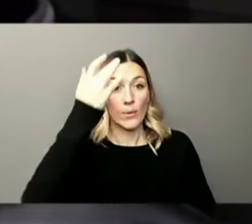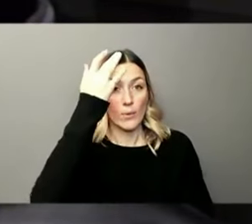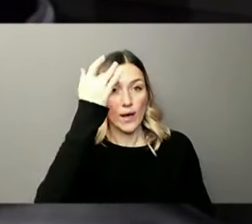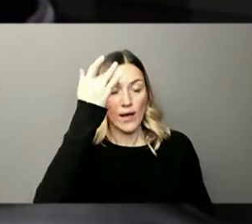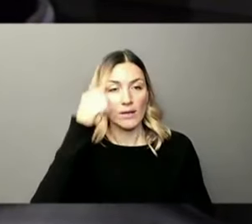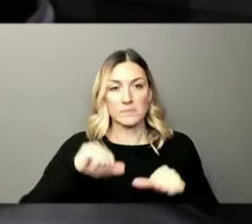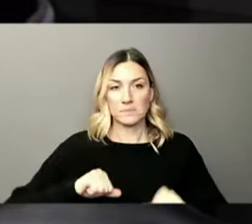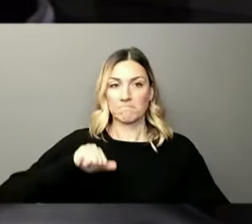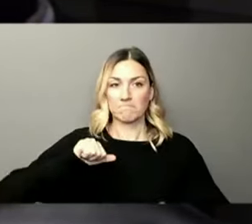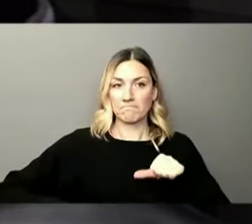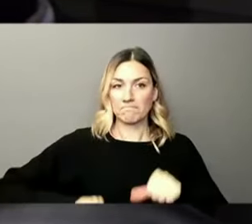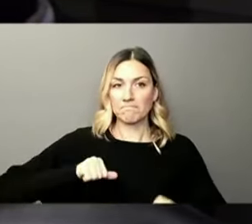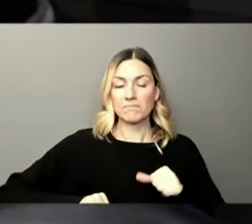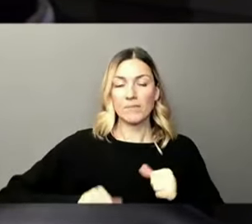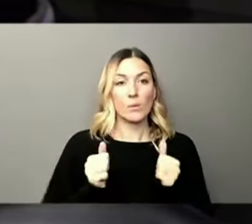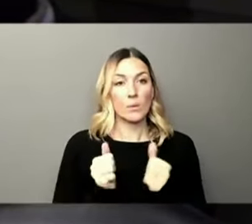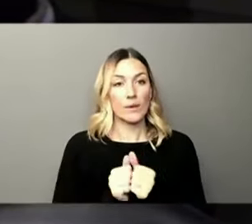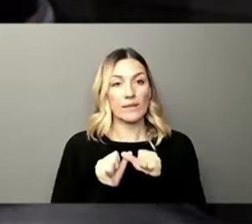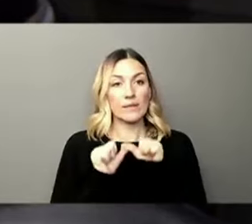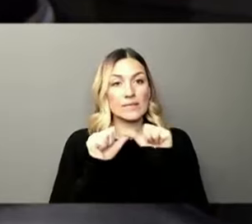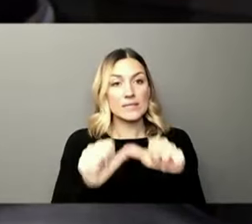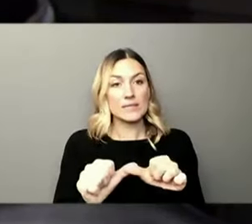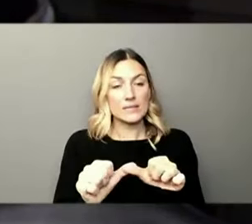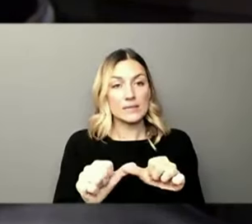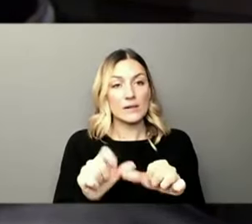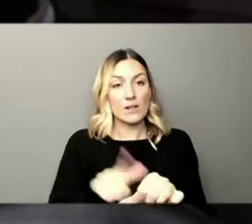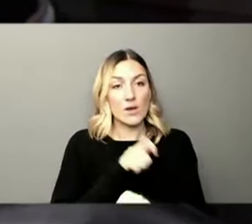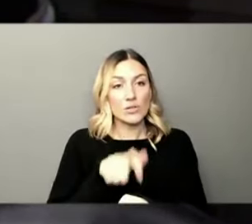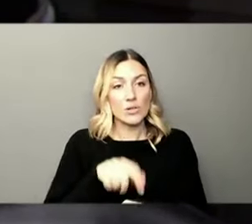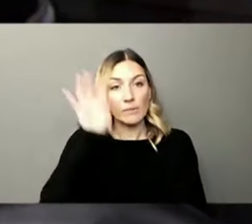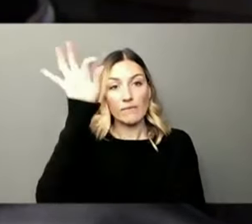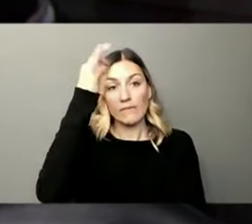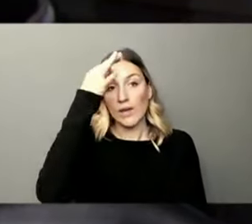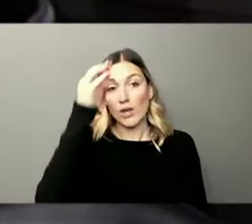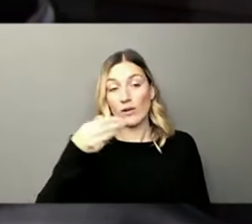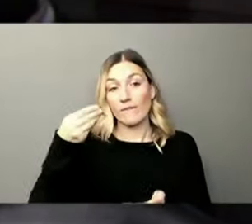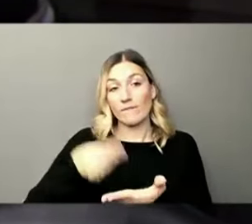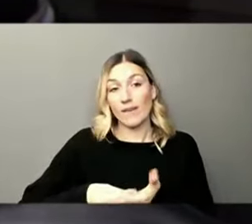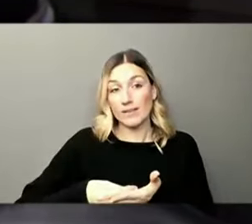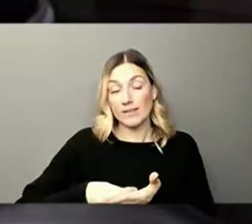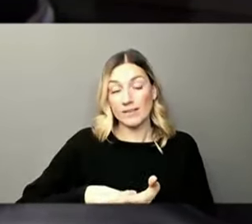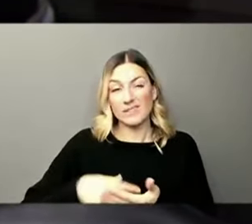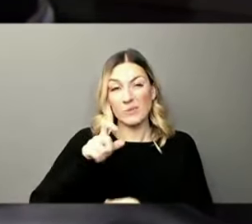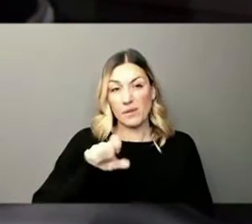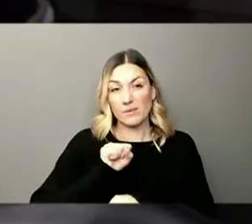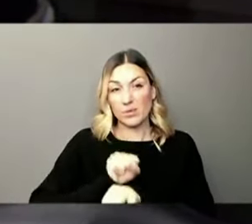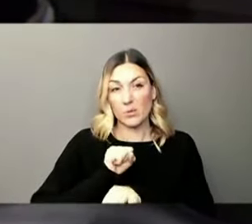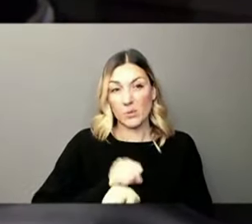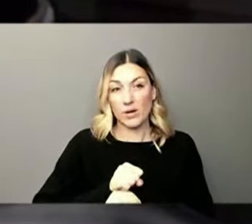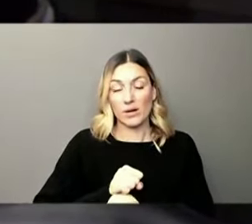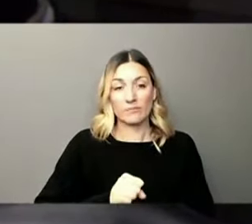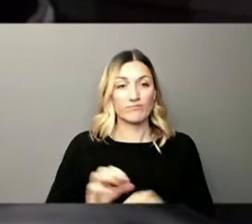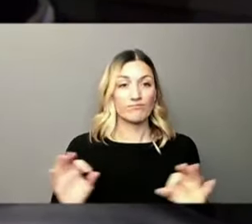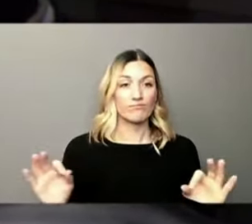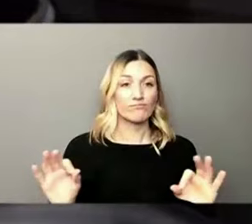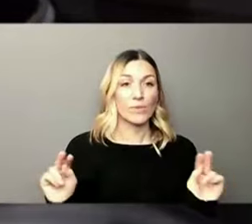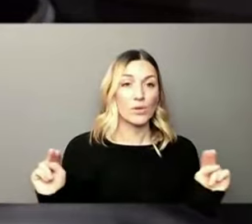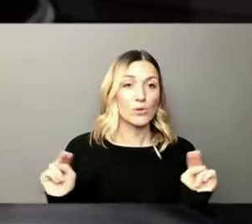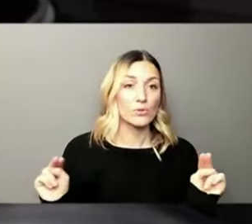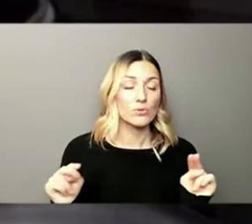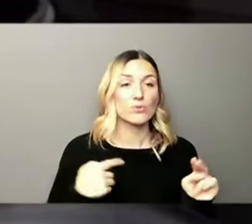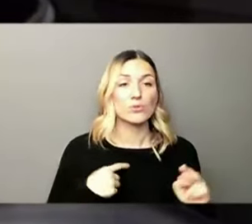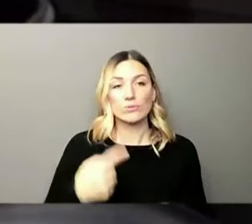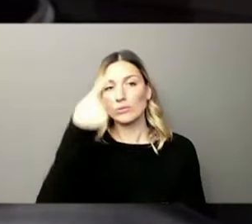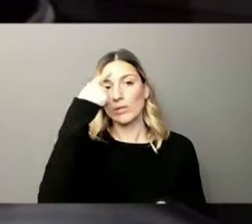uncertainty around consistent long-term federal funding. We have to work in a bipartisan manner to come to an agreement on